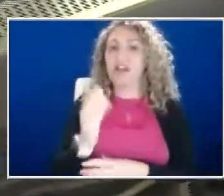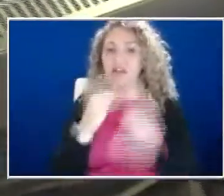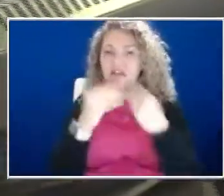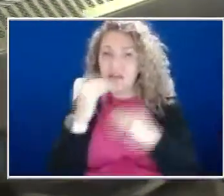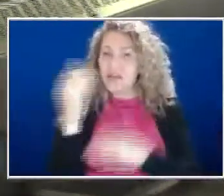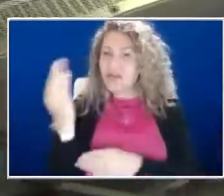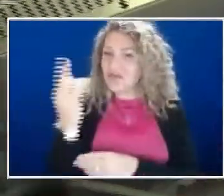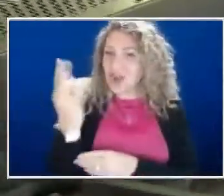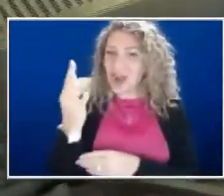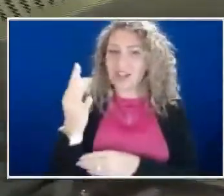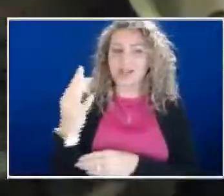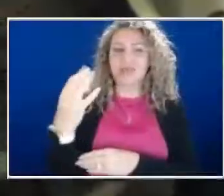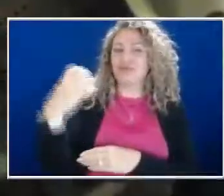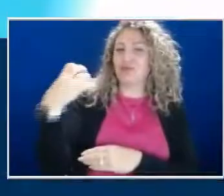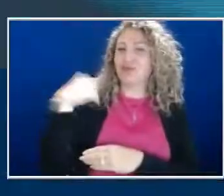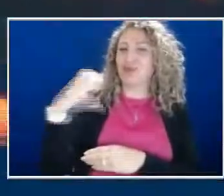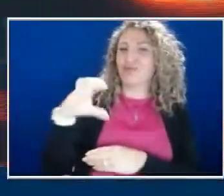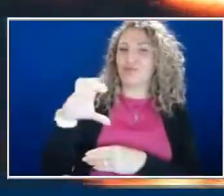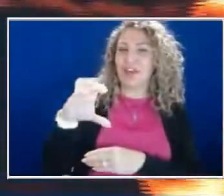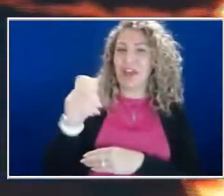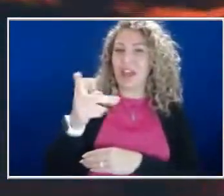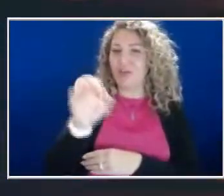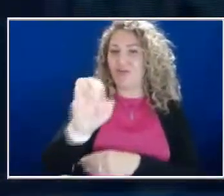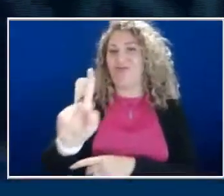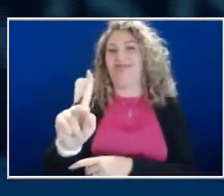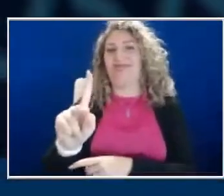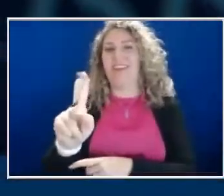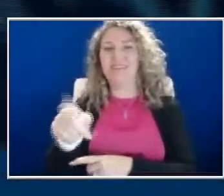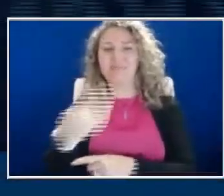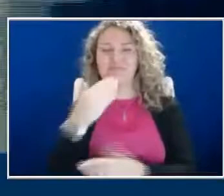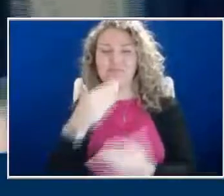time for the weekend.